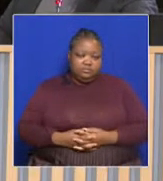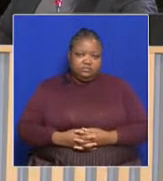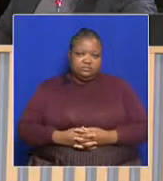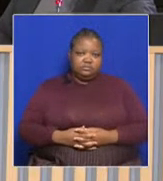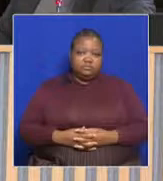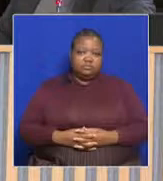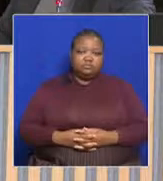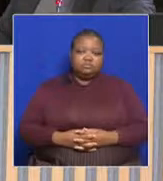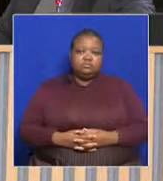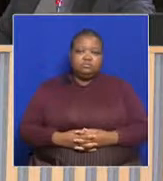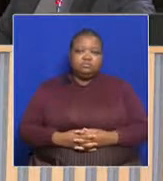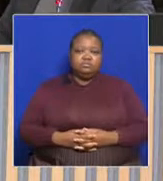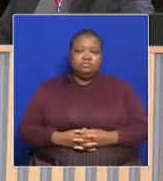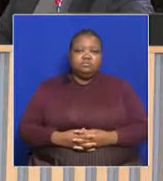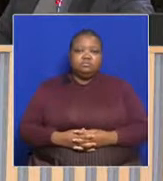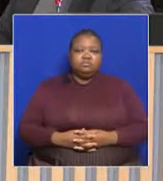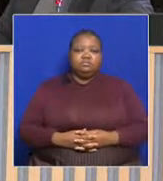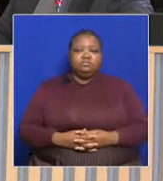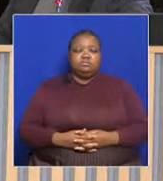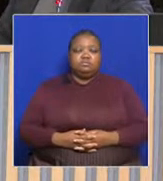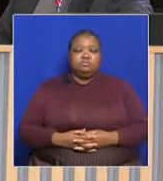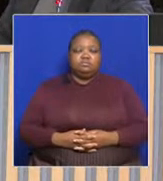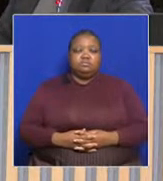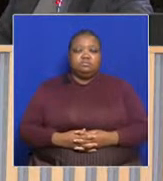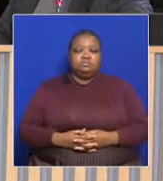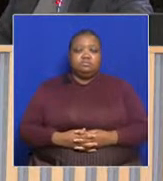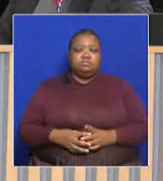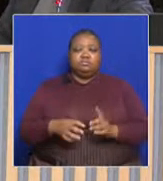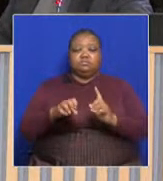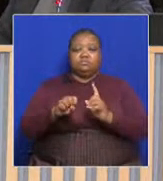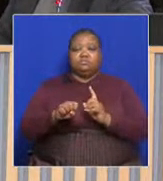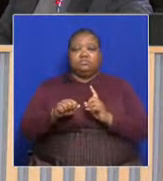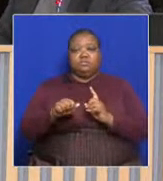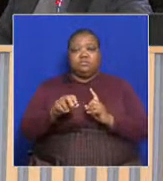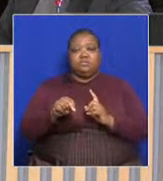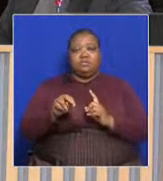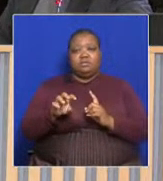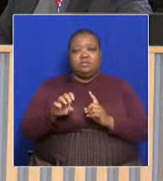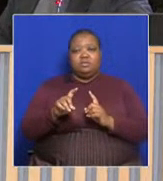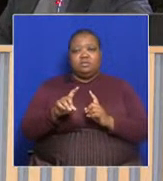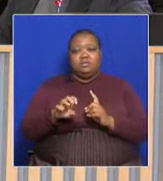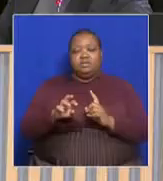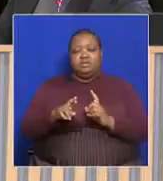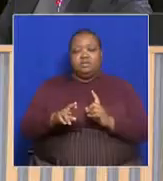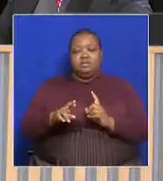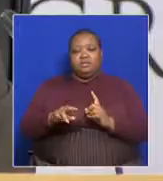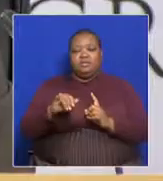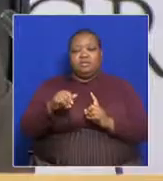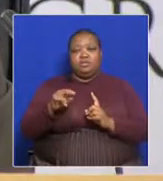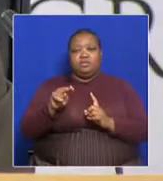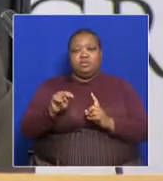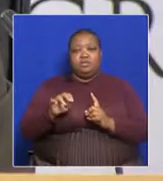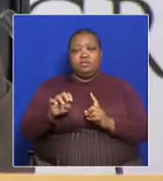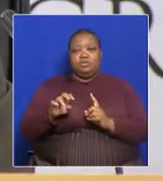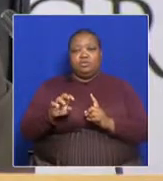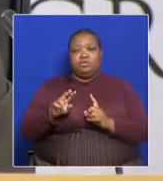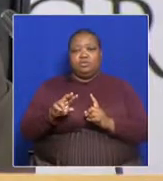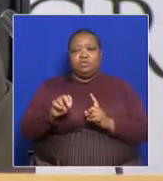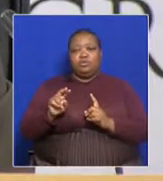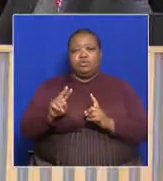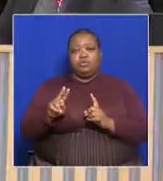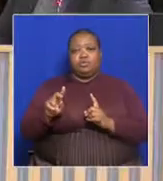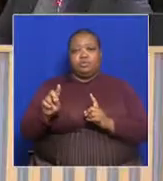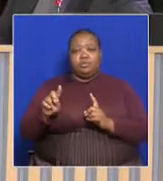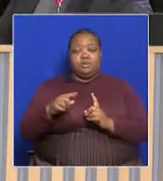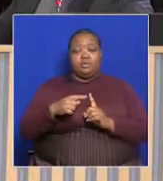Warrant Officer Sanda? In June 2021, was he part of your team? Yes, he was, Commissioner. So you